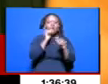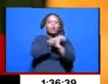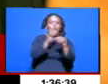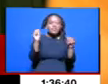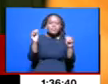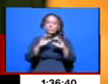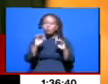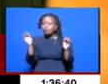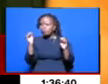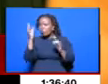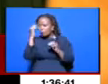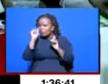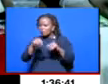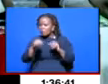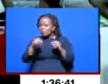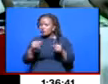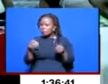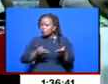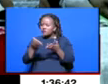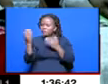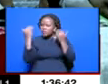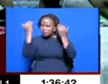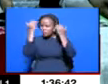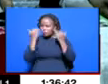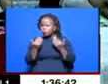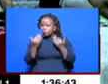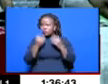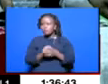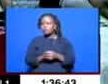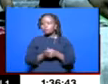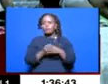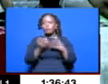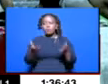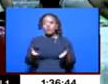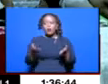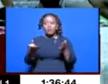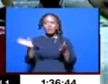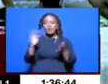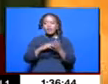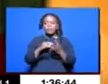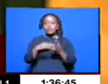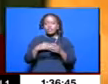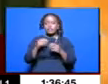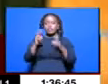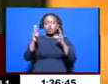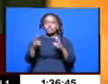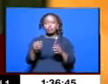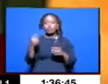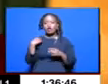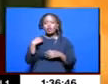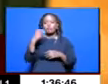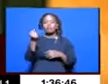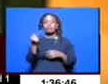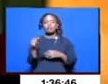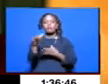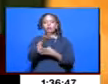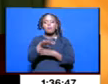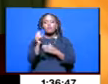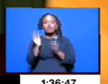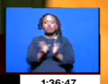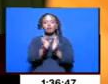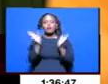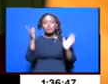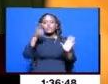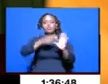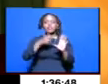be so sued. That brings me to issue number 5, the place of public participation under